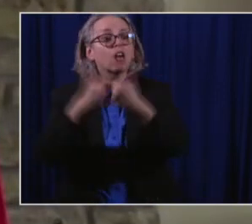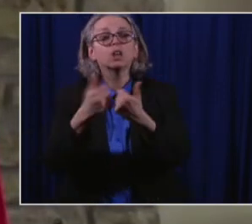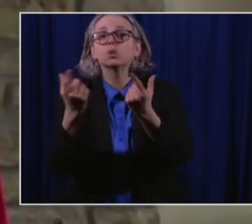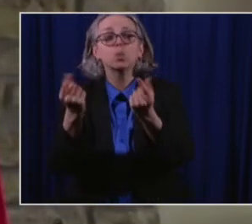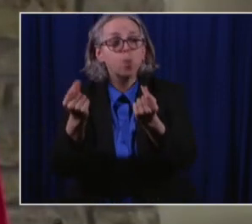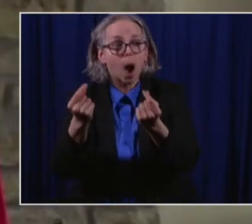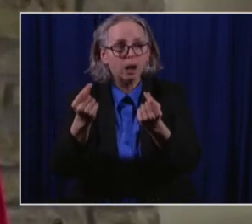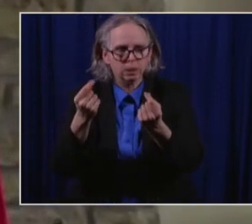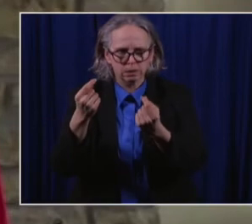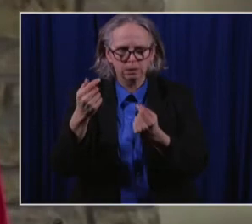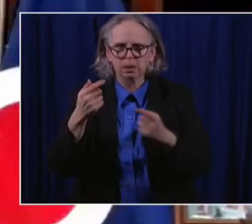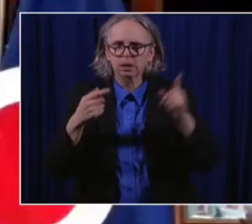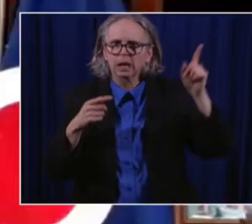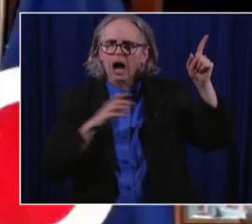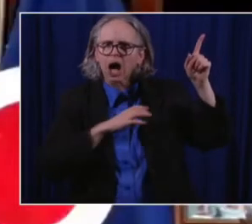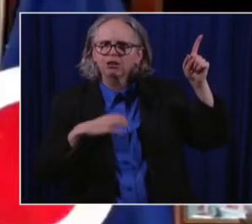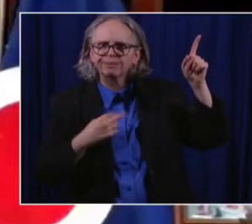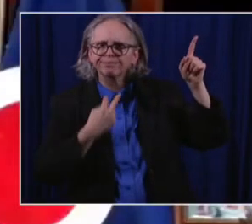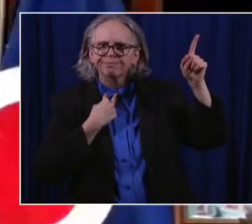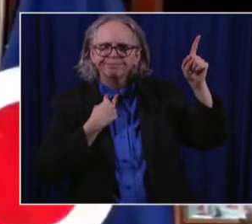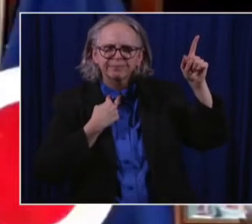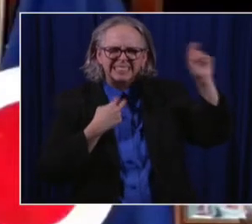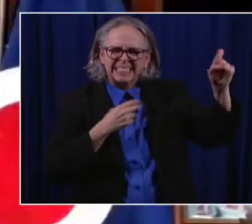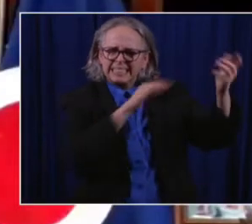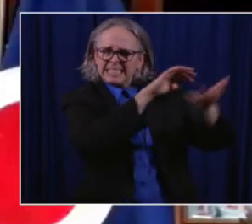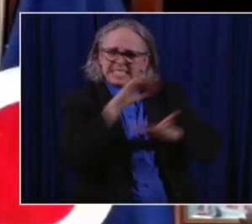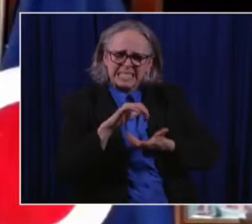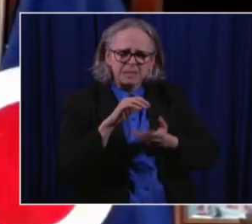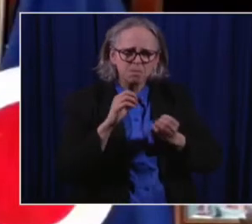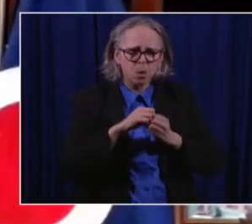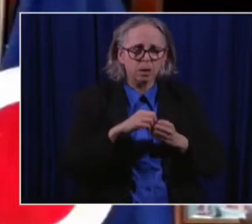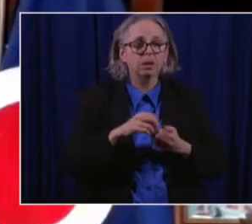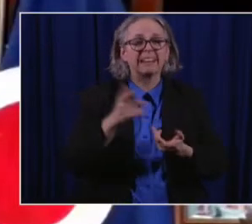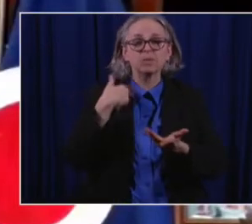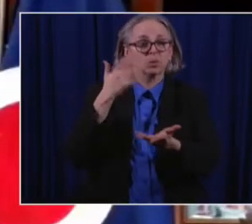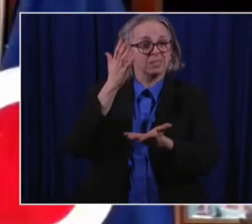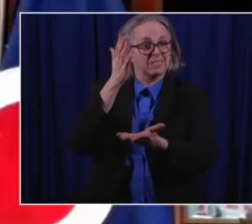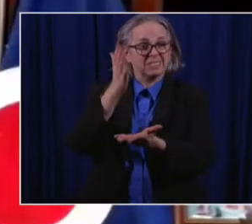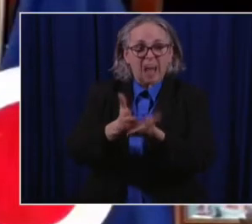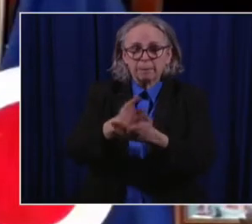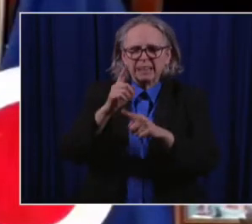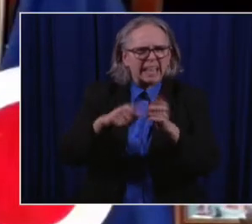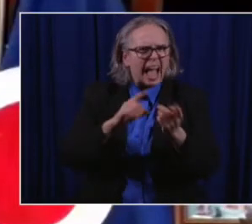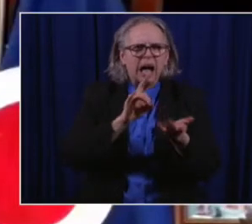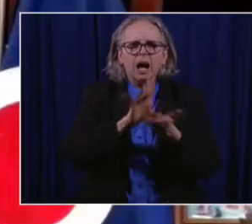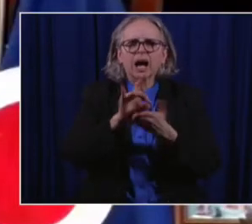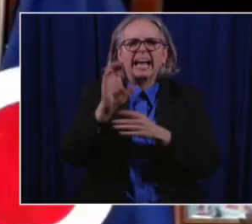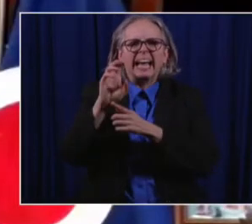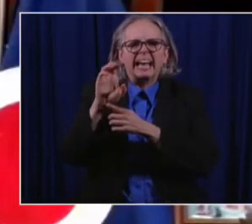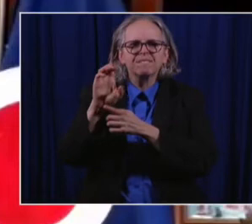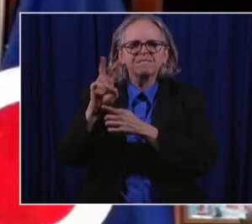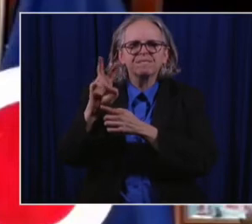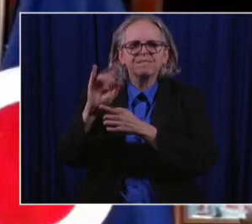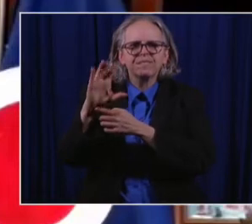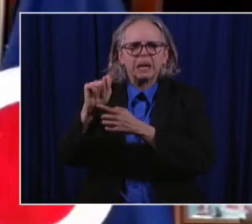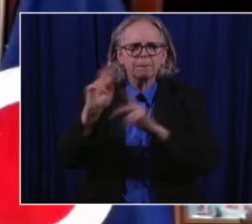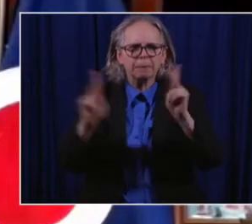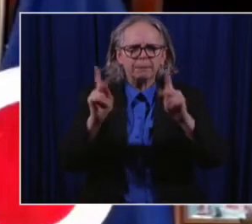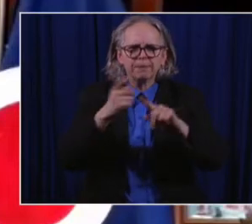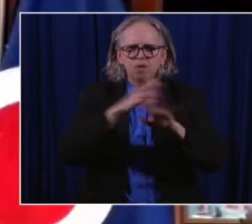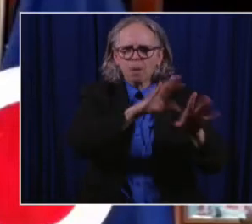if you do a moratorium on evictions, well, there's still somebody that has a mortgage to pay on that